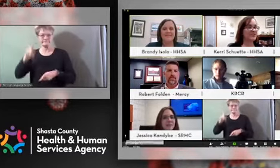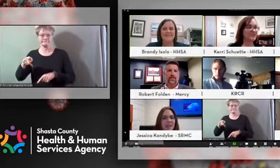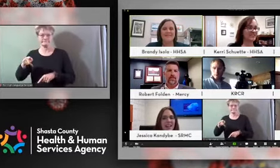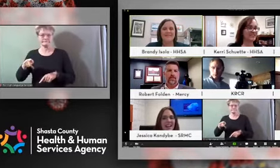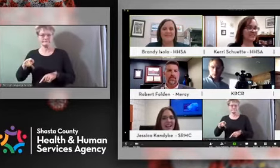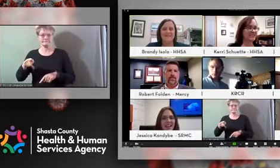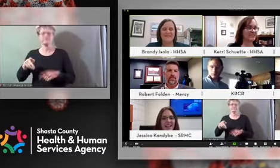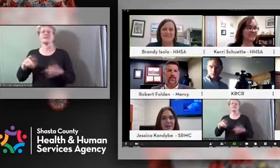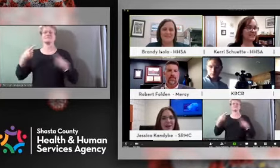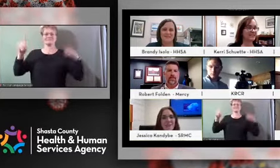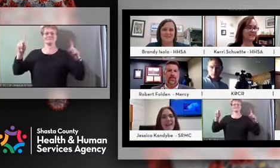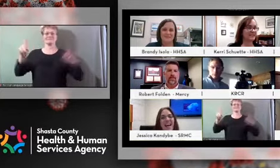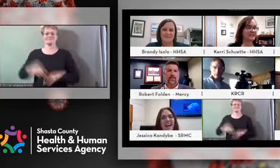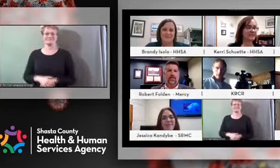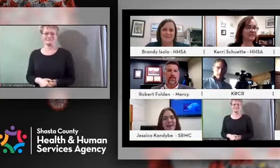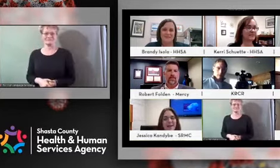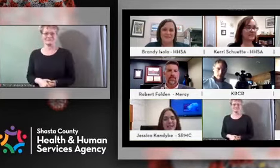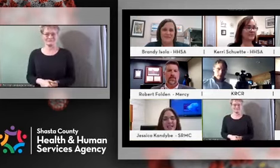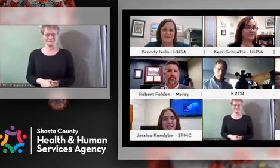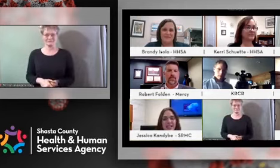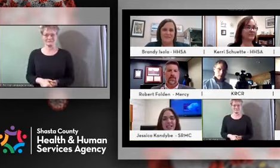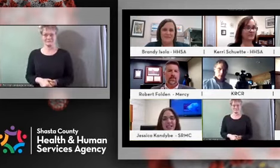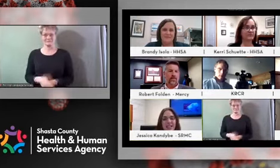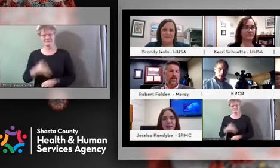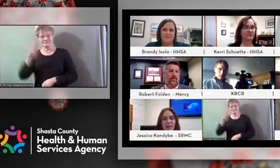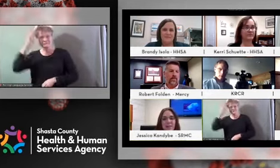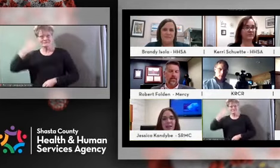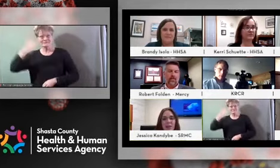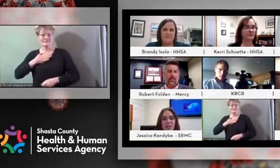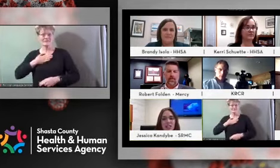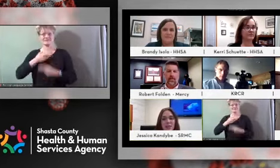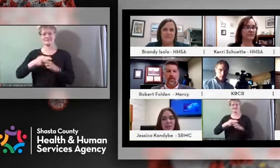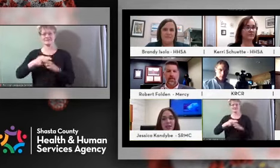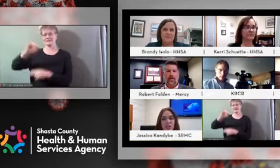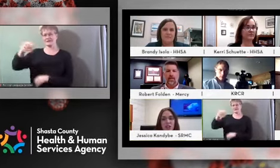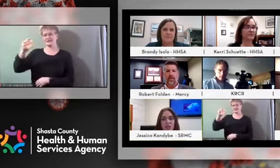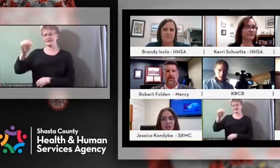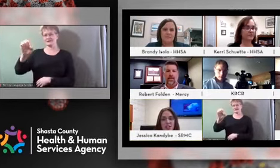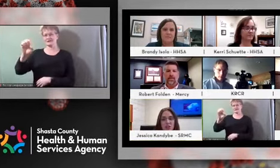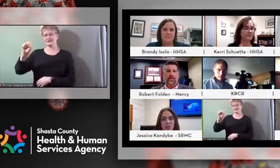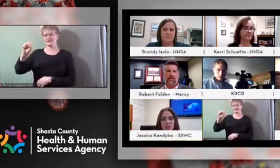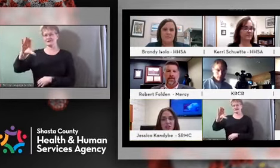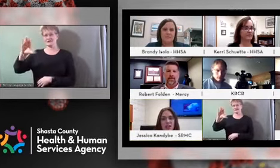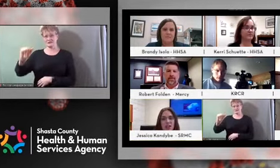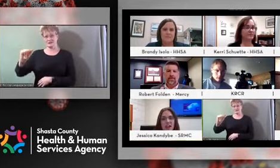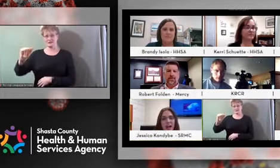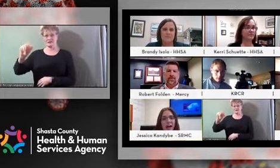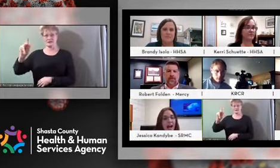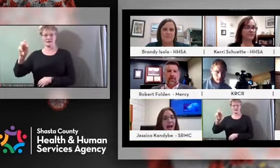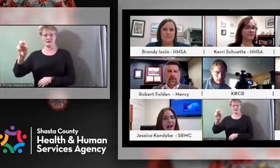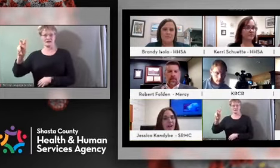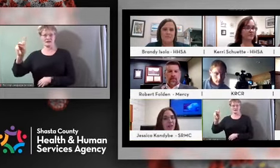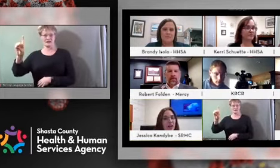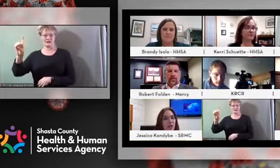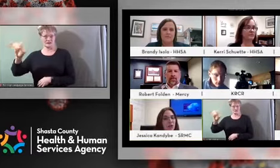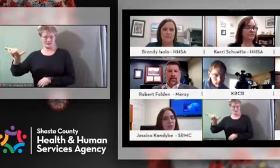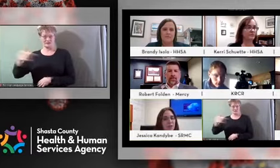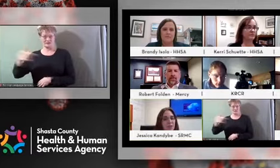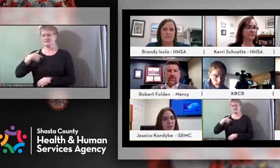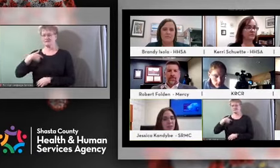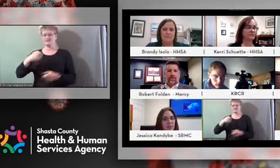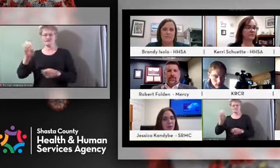There you go. There we go. Hi, my name's Jessica Candaby. I'm the emergency manager at Shasta Regional. I have no